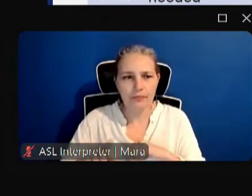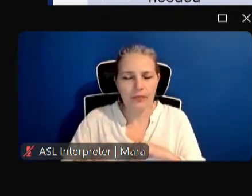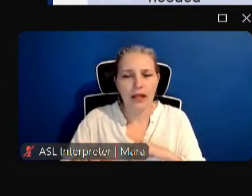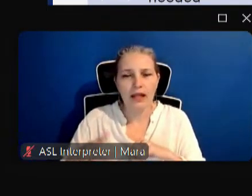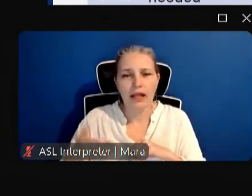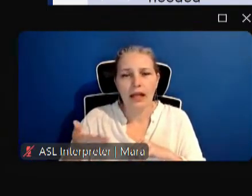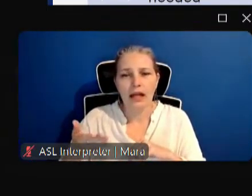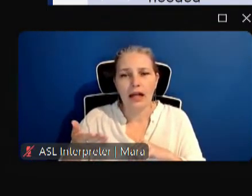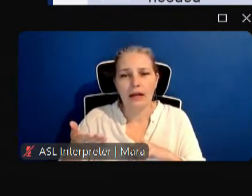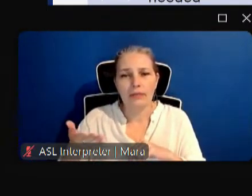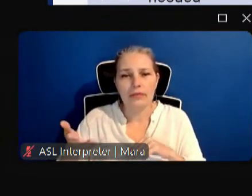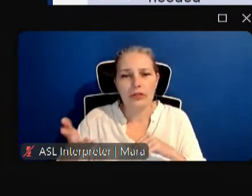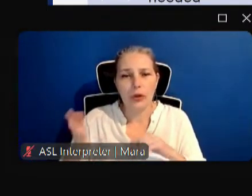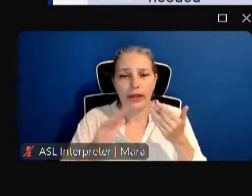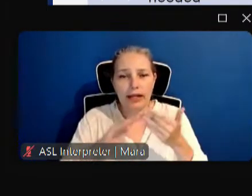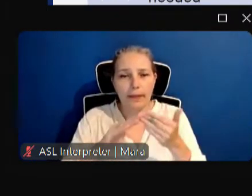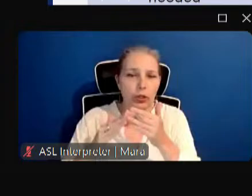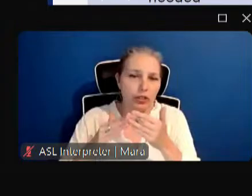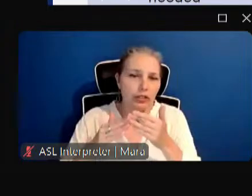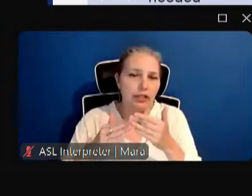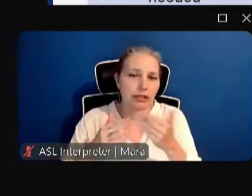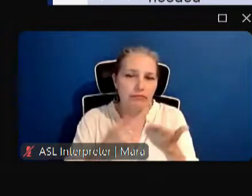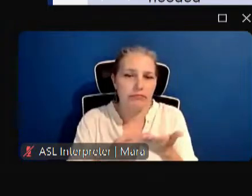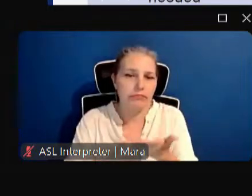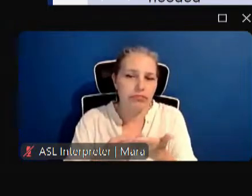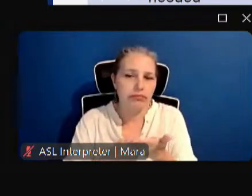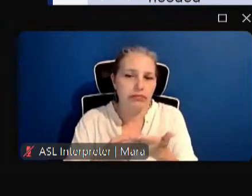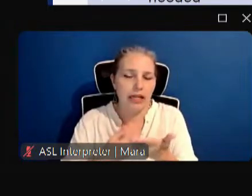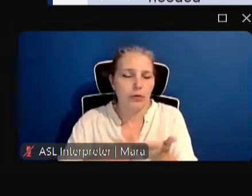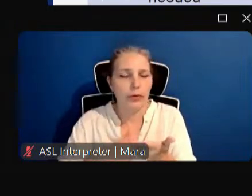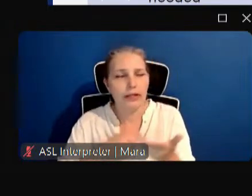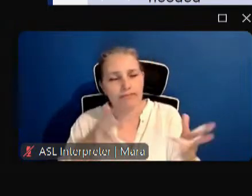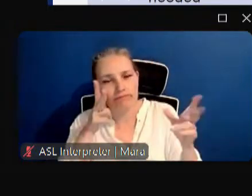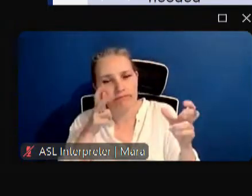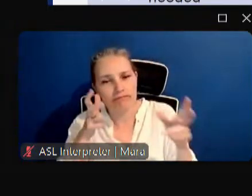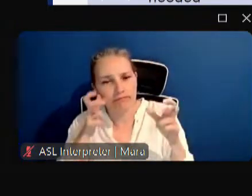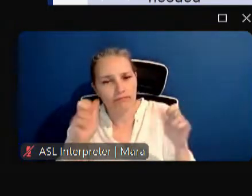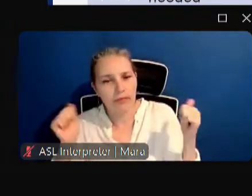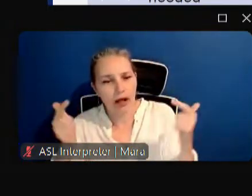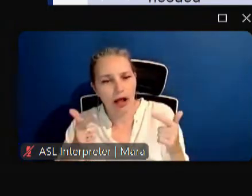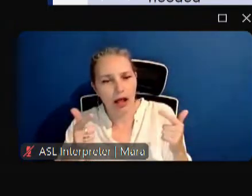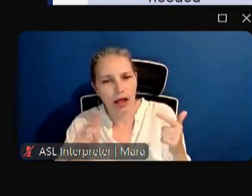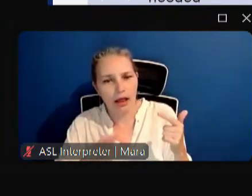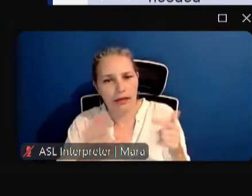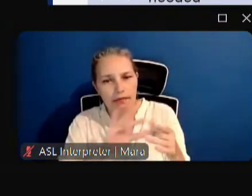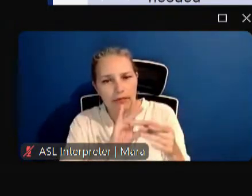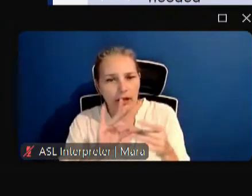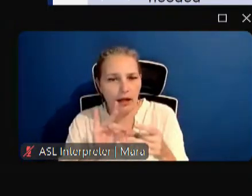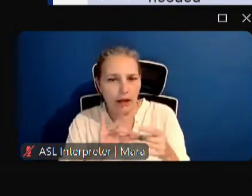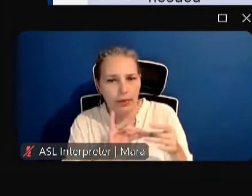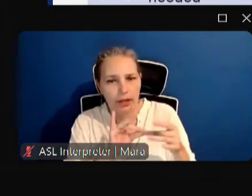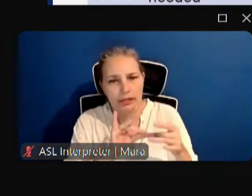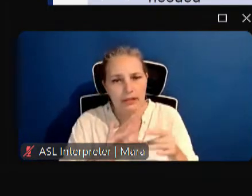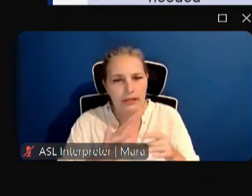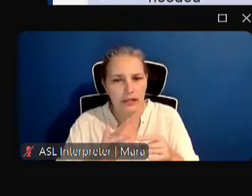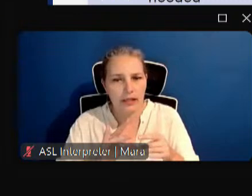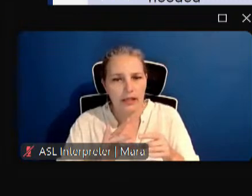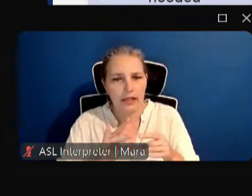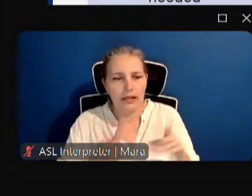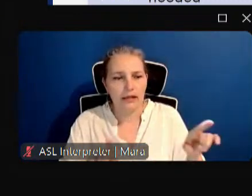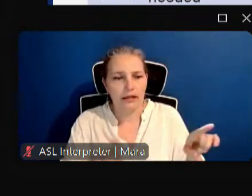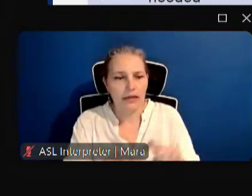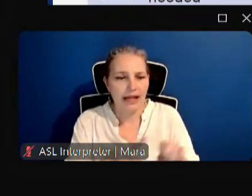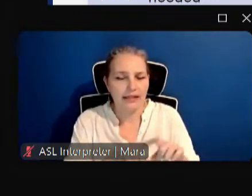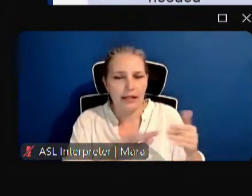we've heard from the community and taking into consideration all that you have gone through as a community,